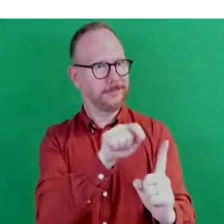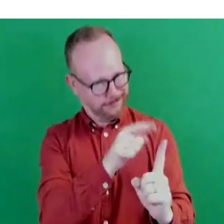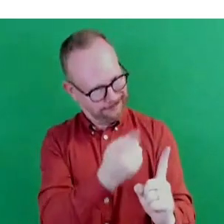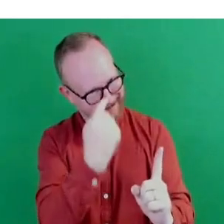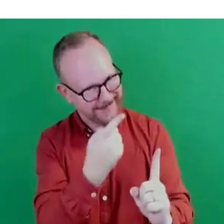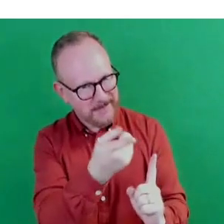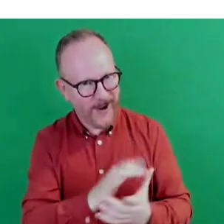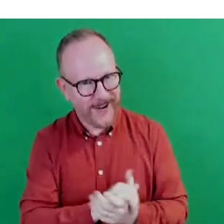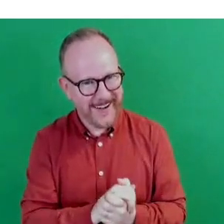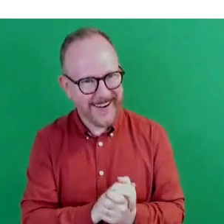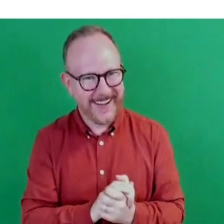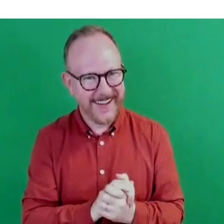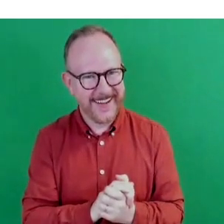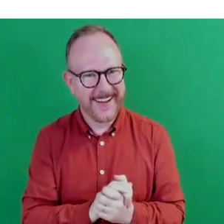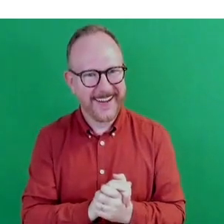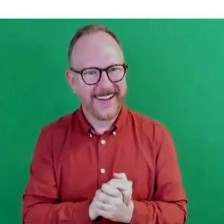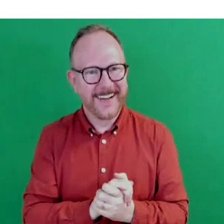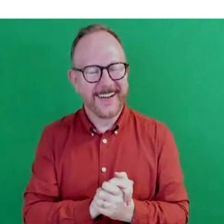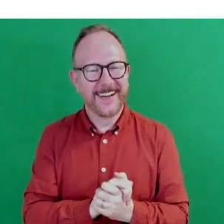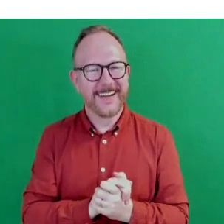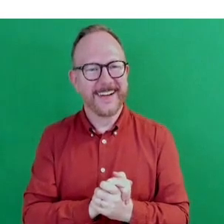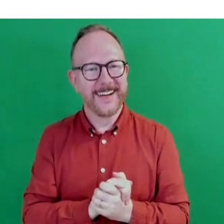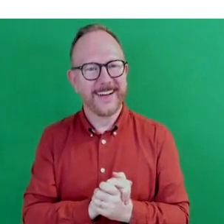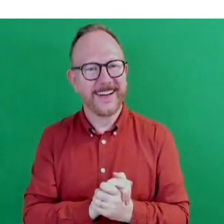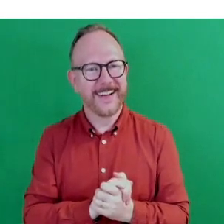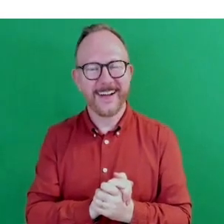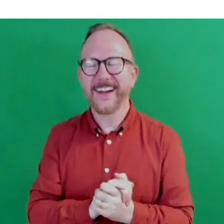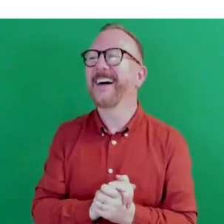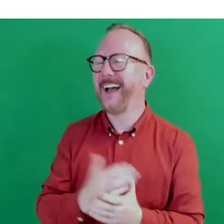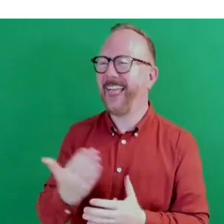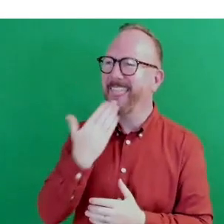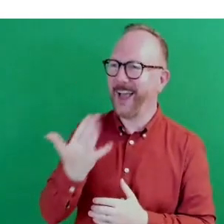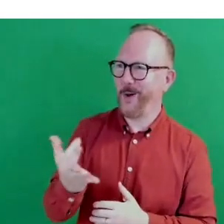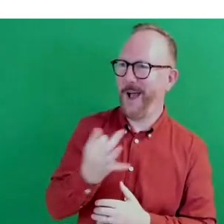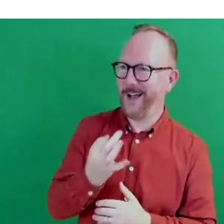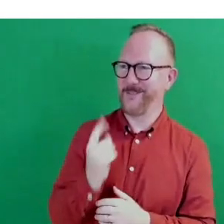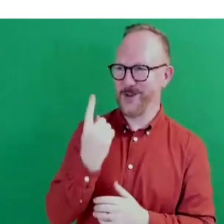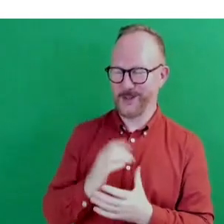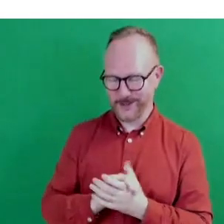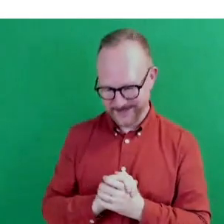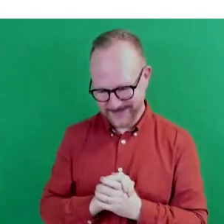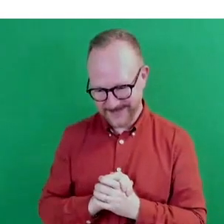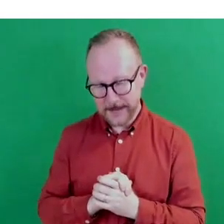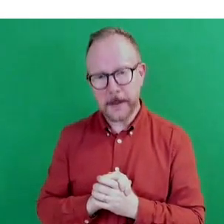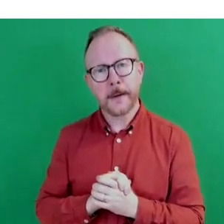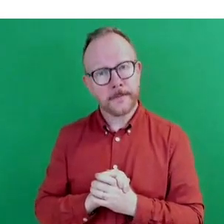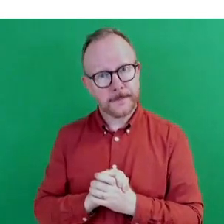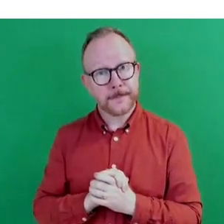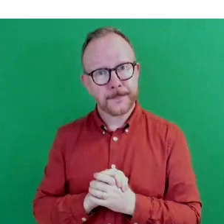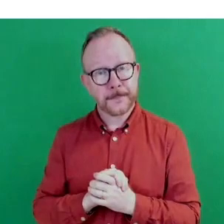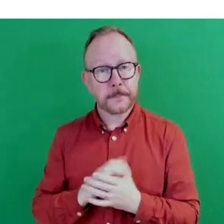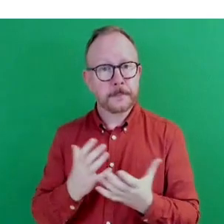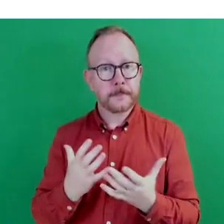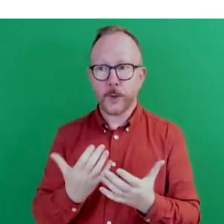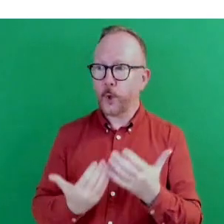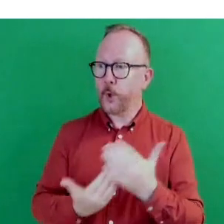Millie, I'm going to come to you first on that one. Lovely, thank you. So to begin with, I think for any new role, being